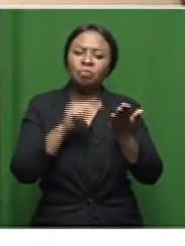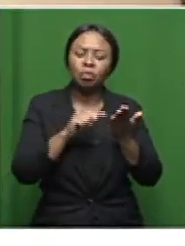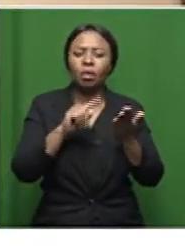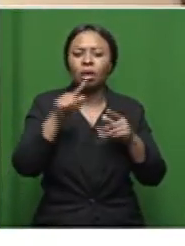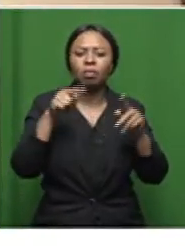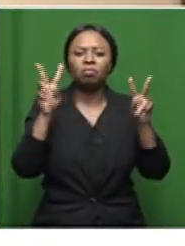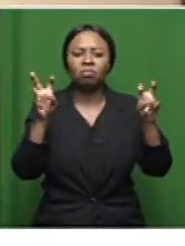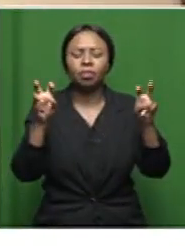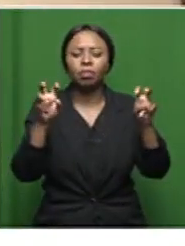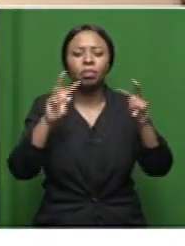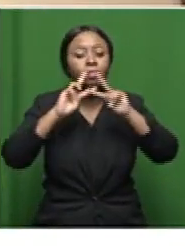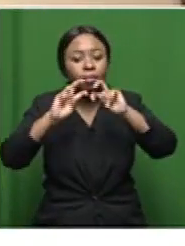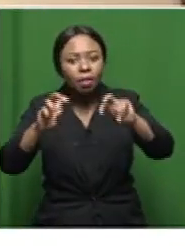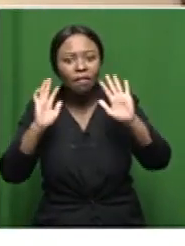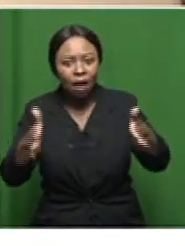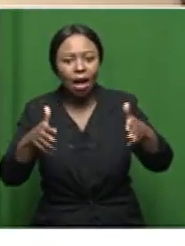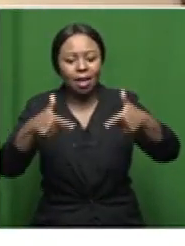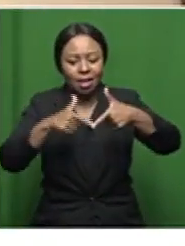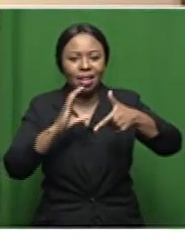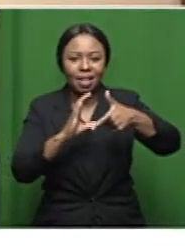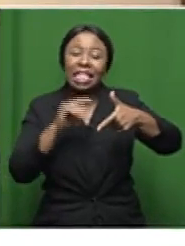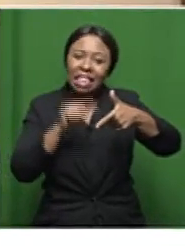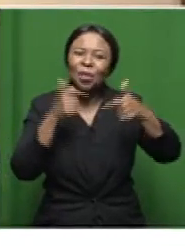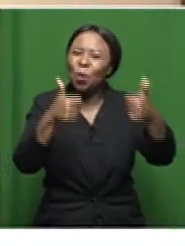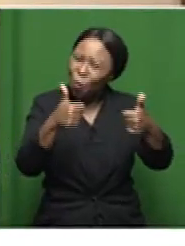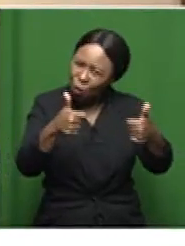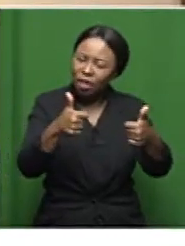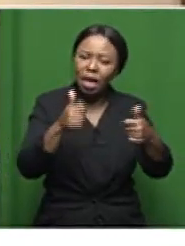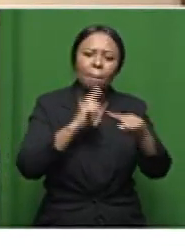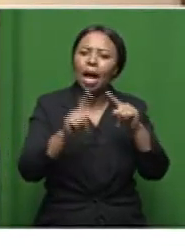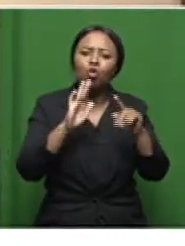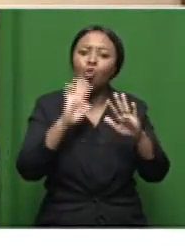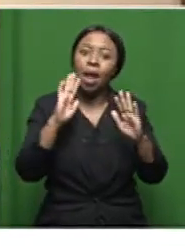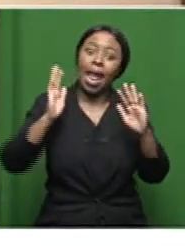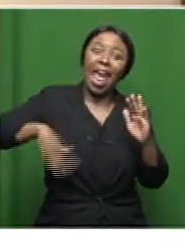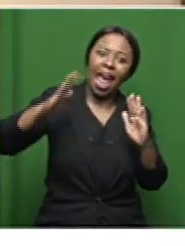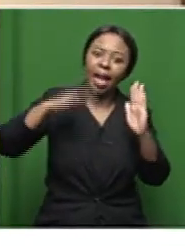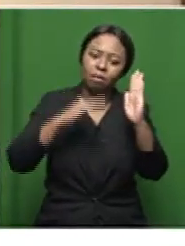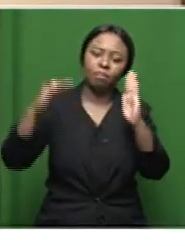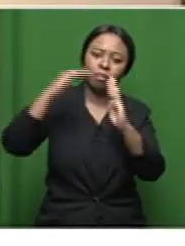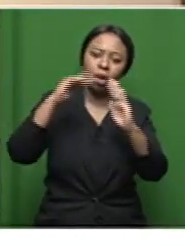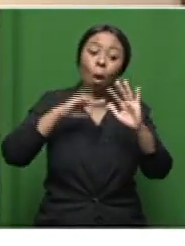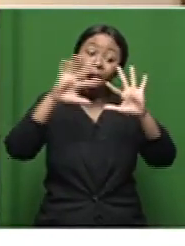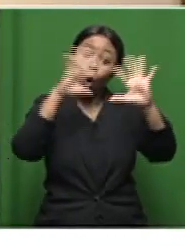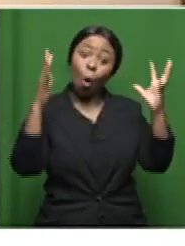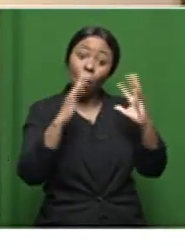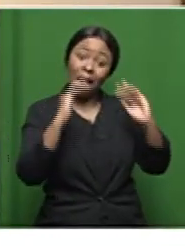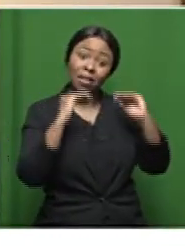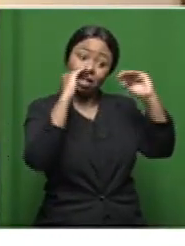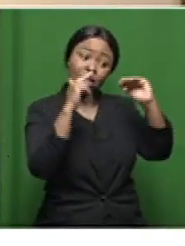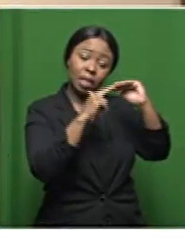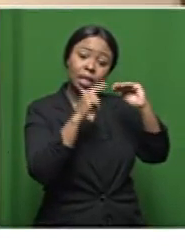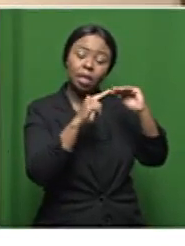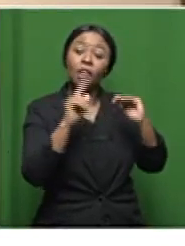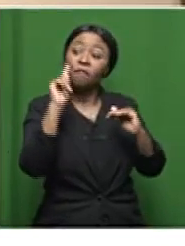cervical cancer screening, which is quite good. We're still not where we want to be, because by global standards, countries have actually, in the